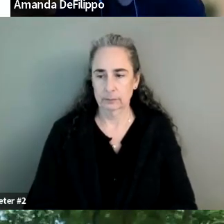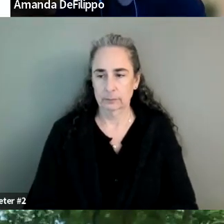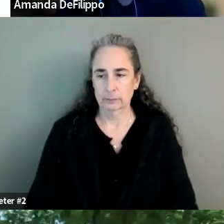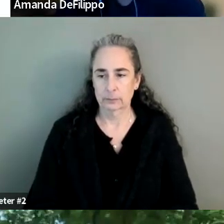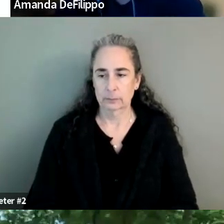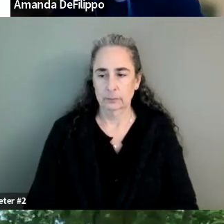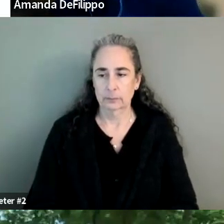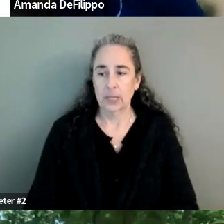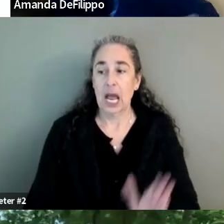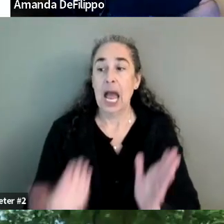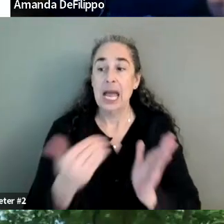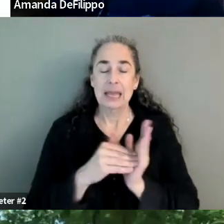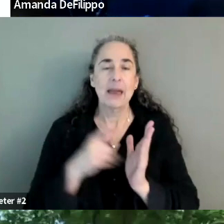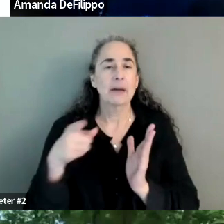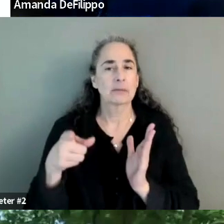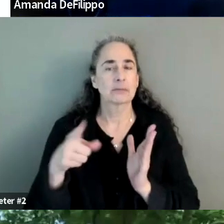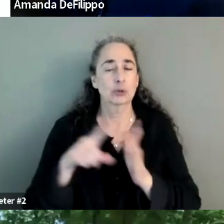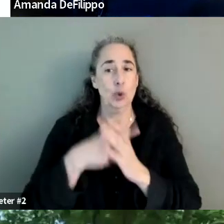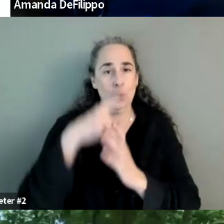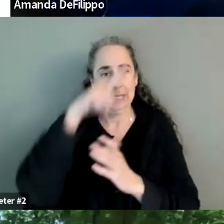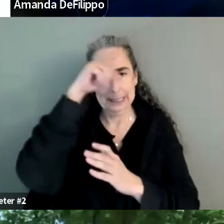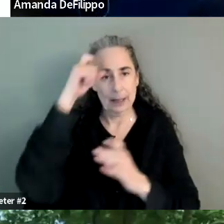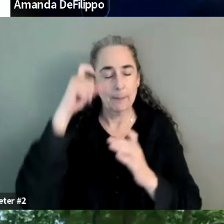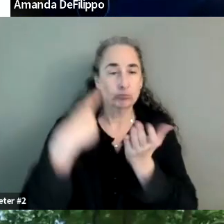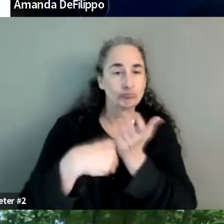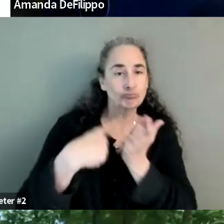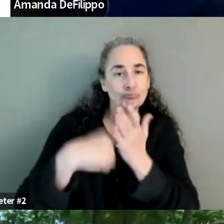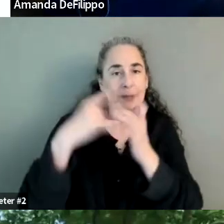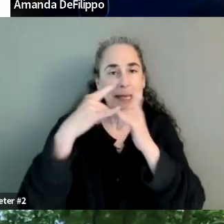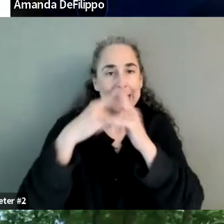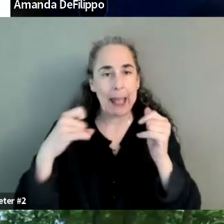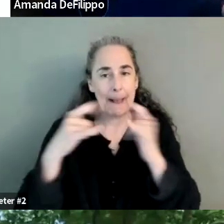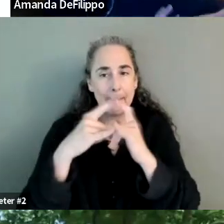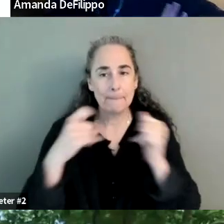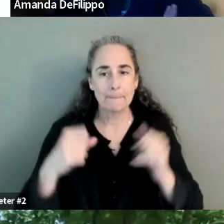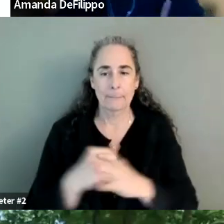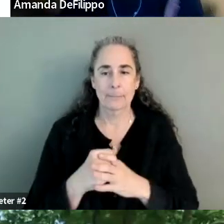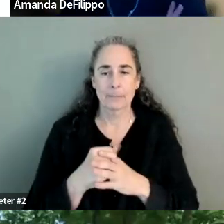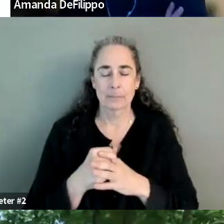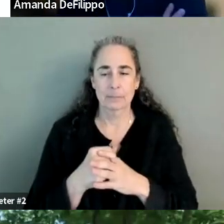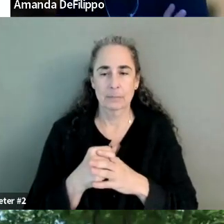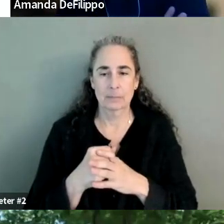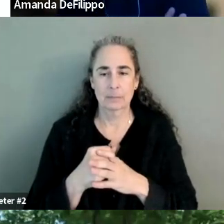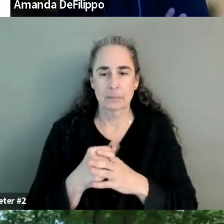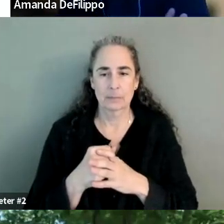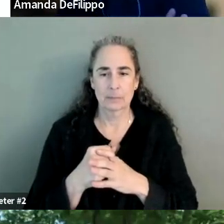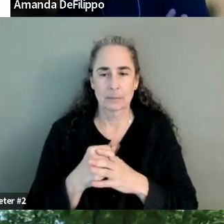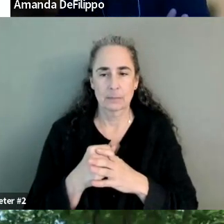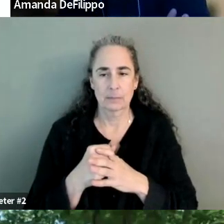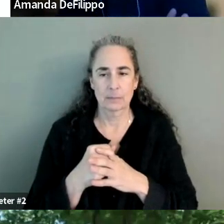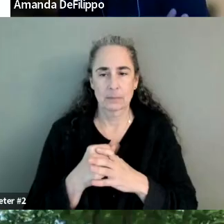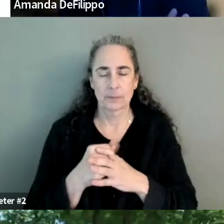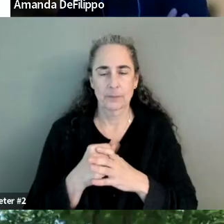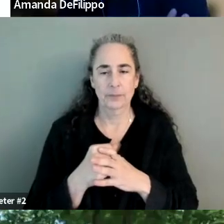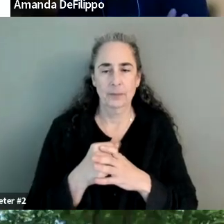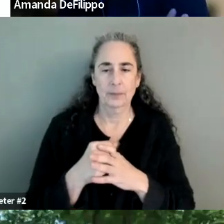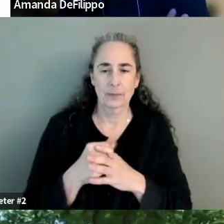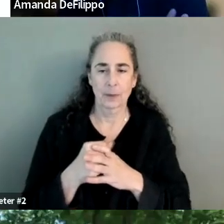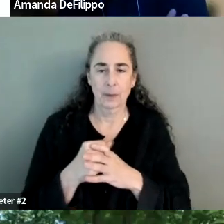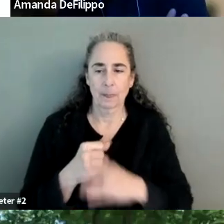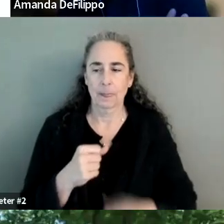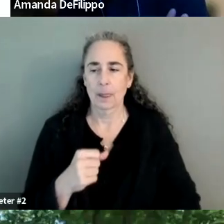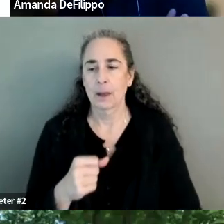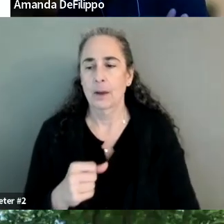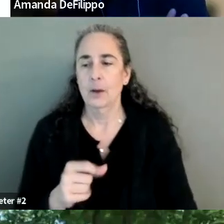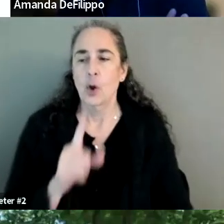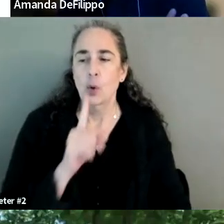Awesome. So again, going into summer camps, we really design these camps specifically for individuals